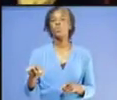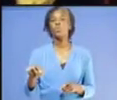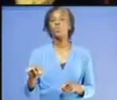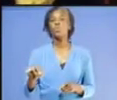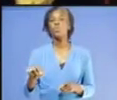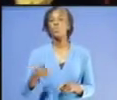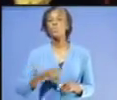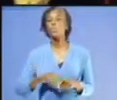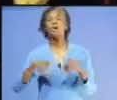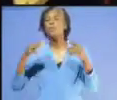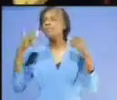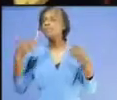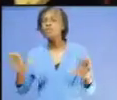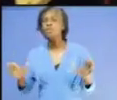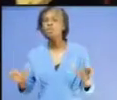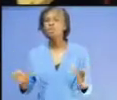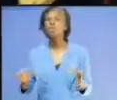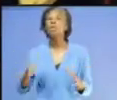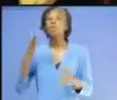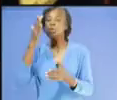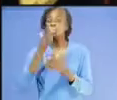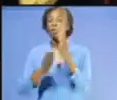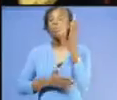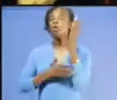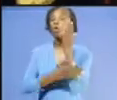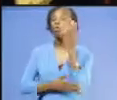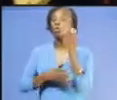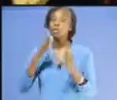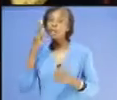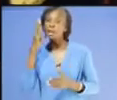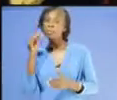But already some countries are experiencing